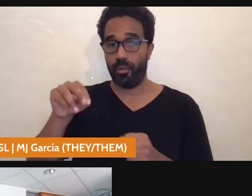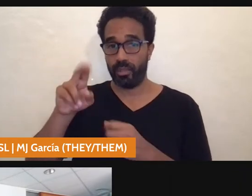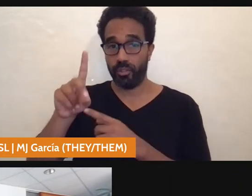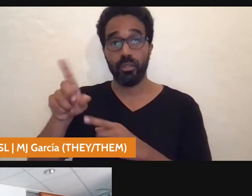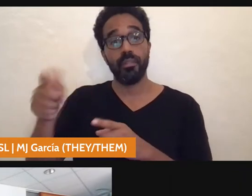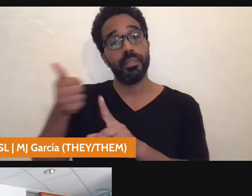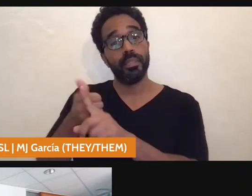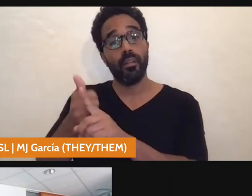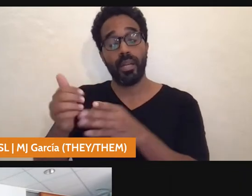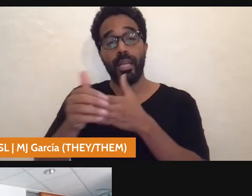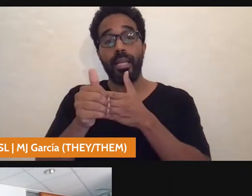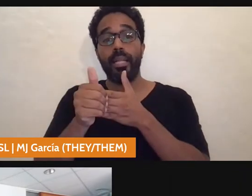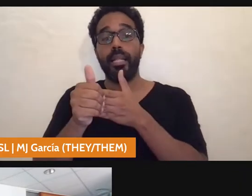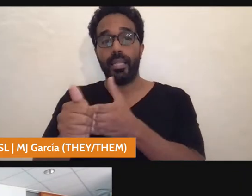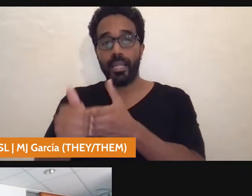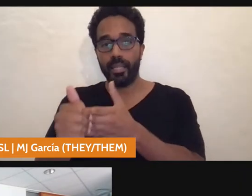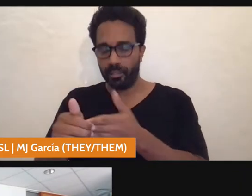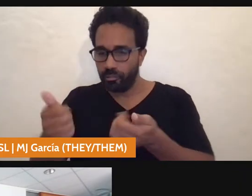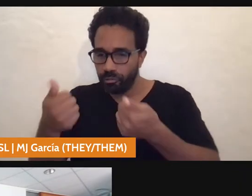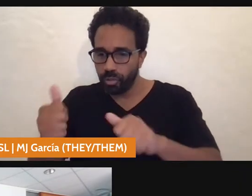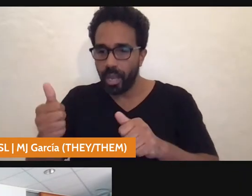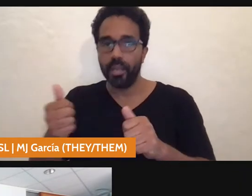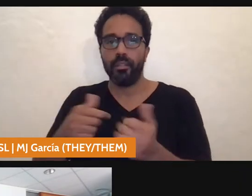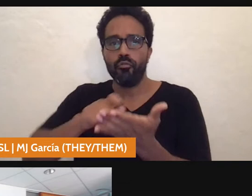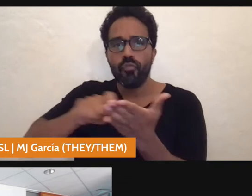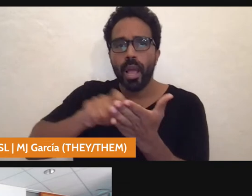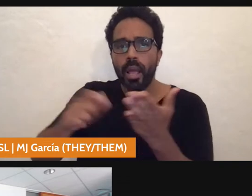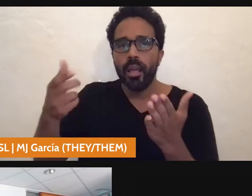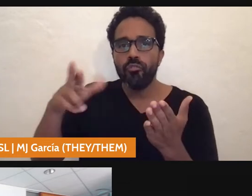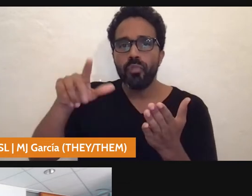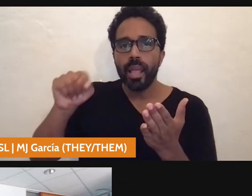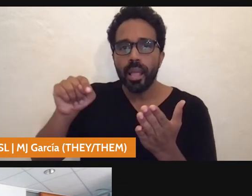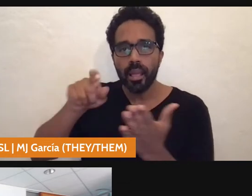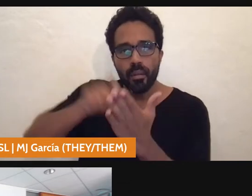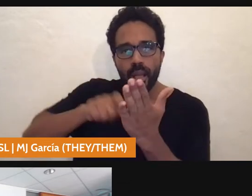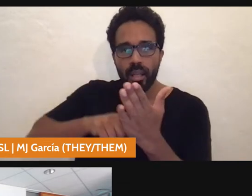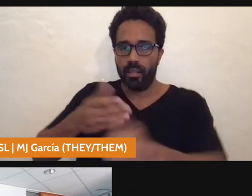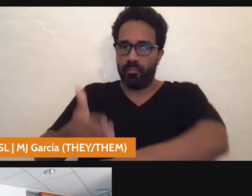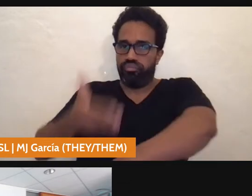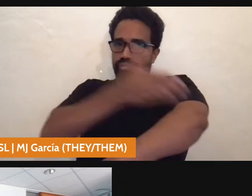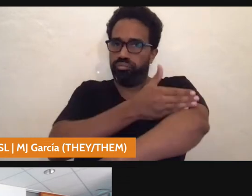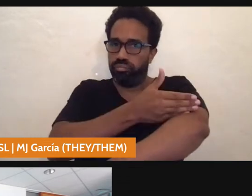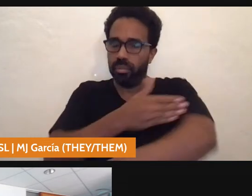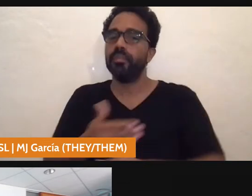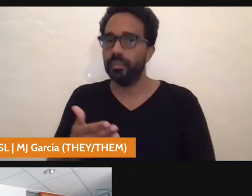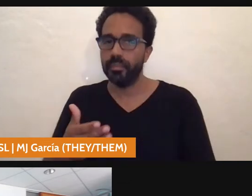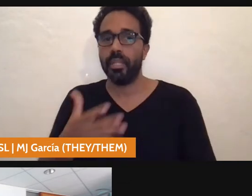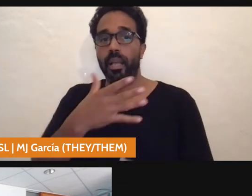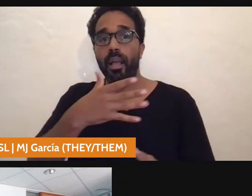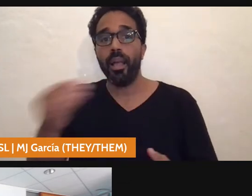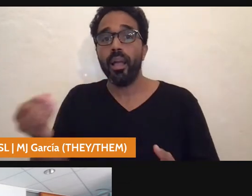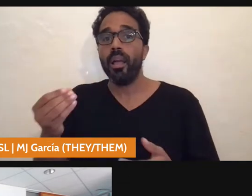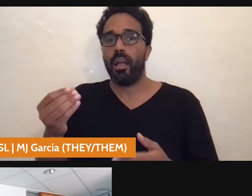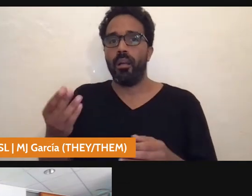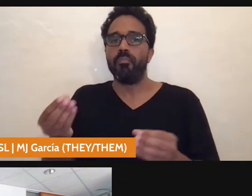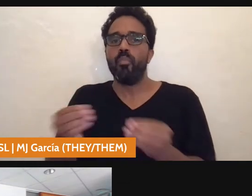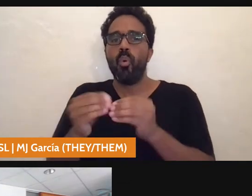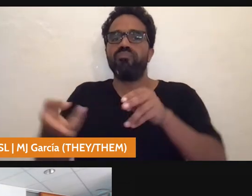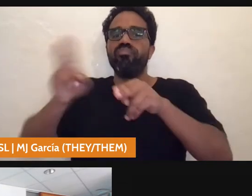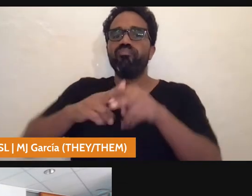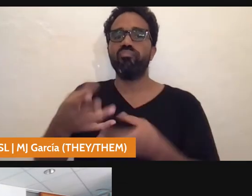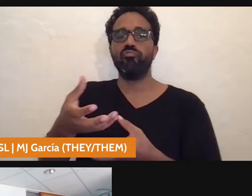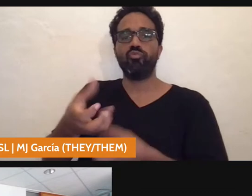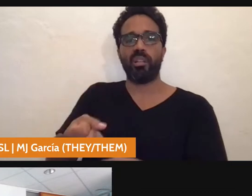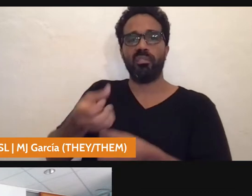re-envision their grant making to be trust-based and community-centered. She also has experience in the nonprofit